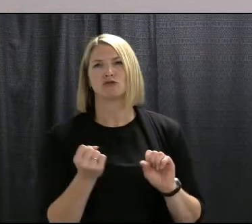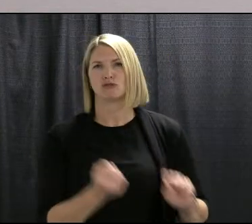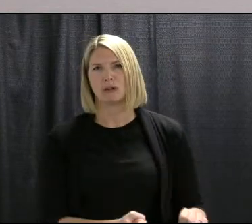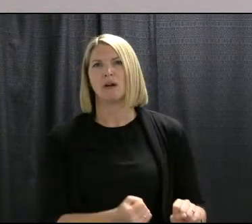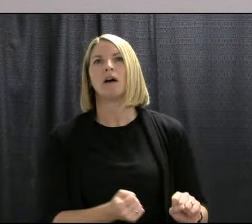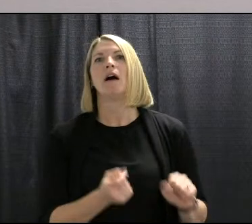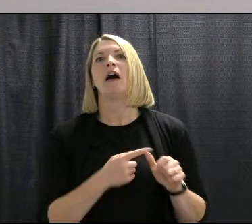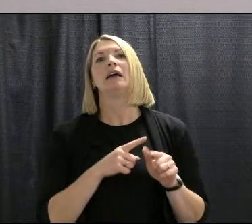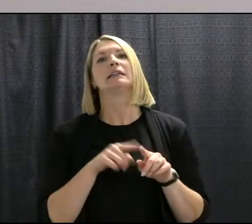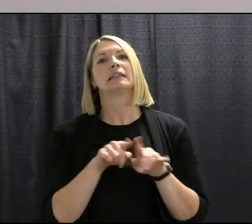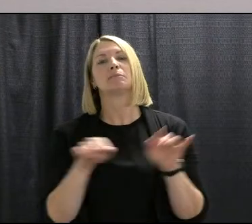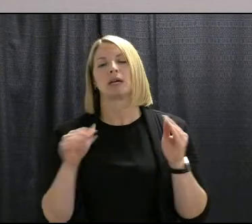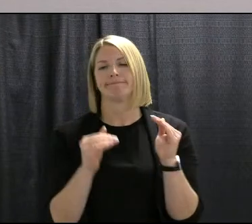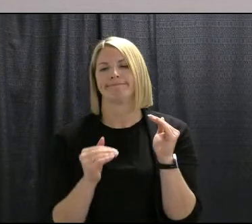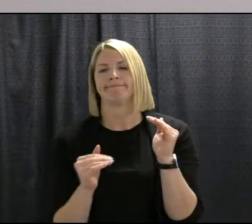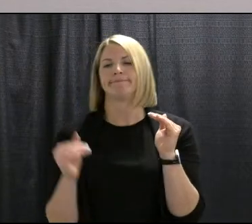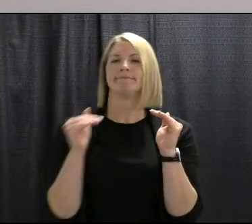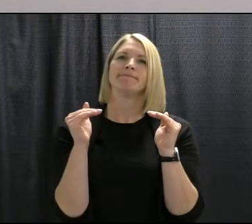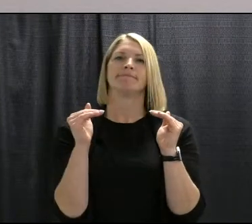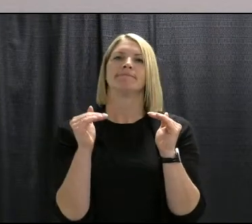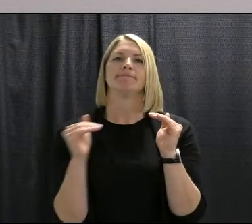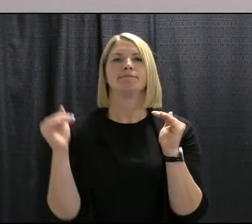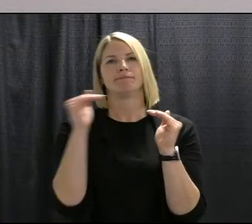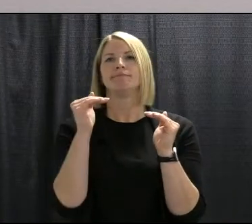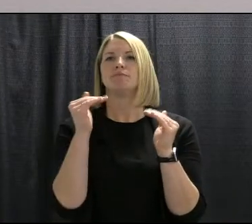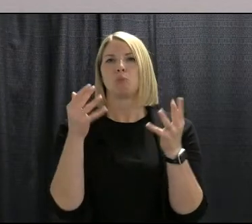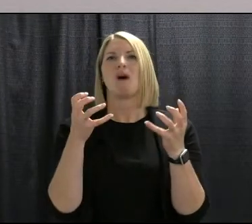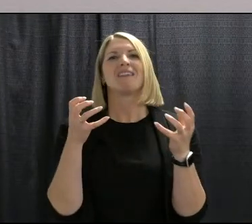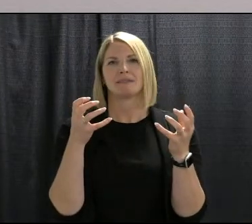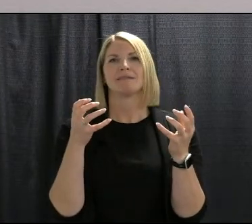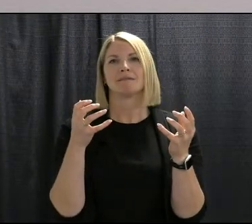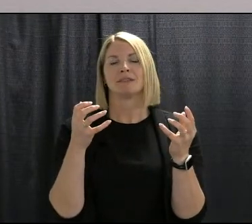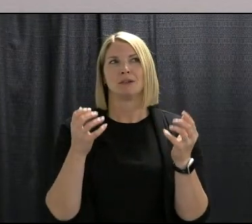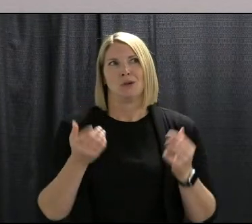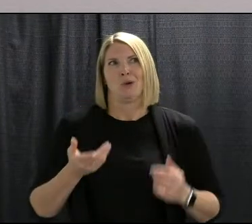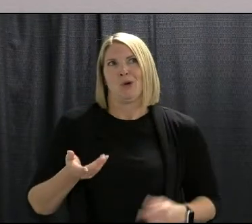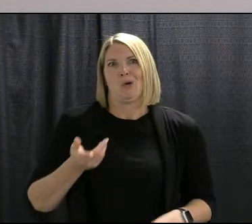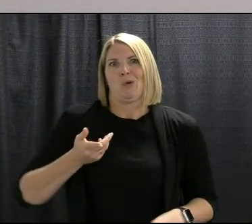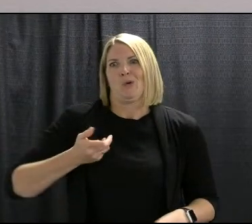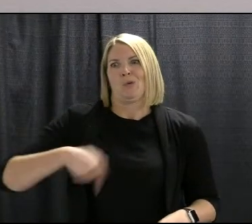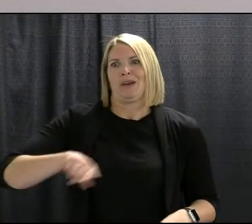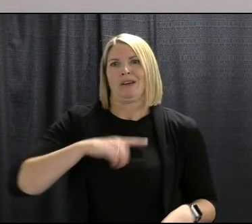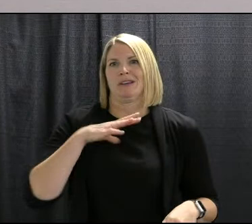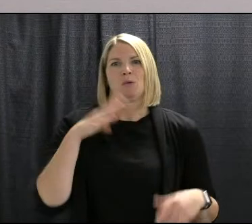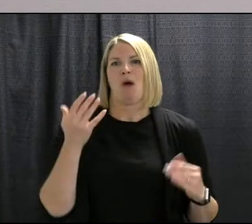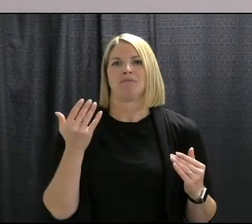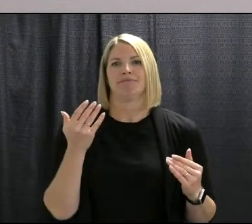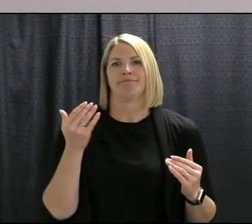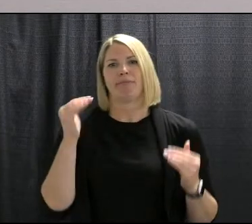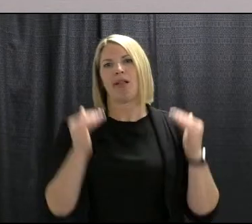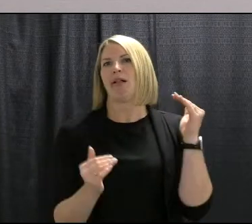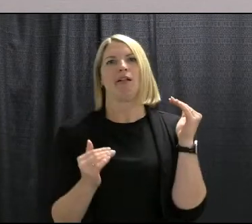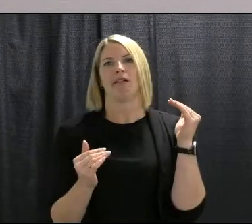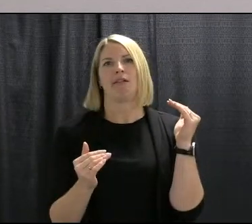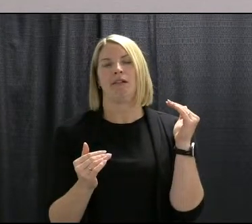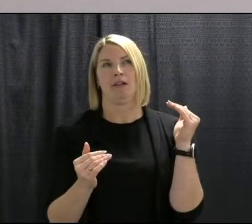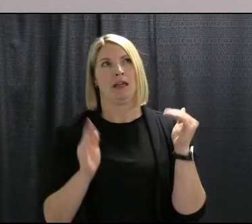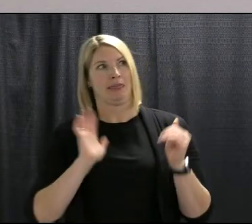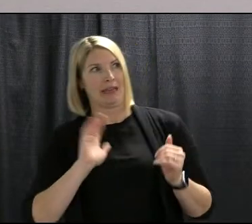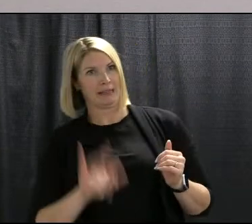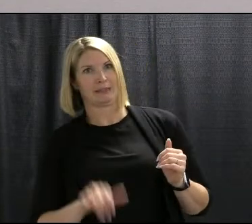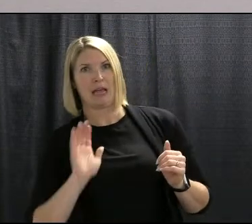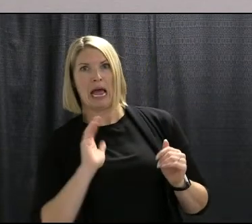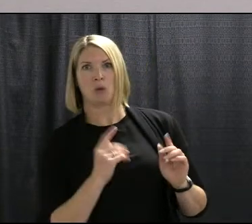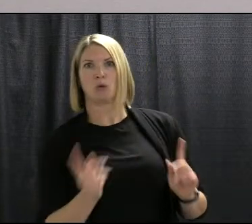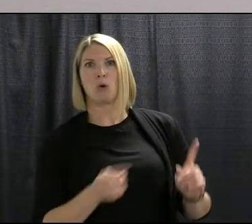that gap that exists. We want to make sure that that doesn't exist here in this province, and that's a lofty goal by all of us, but that's what we all want to achieve. And I think that's the goal that